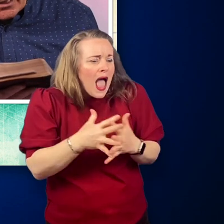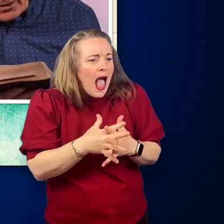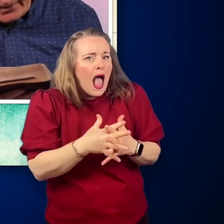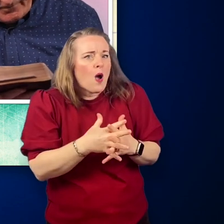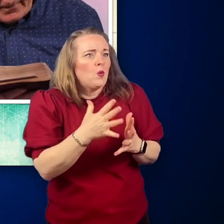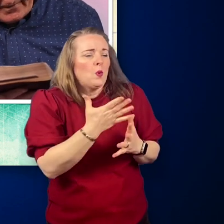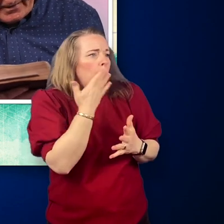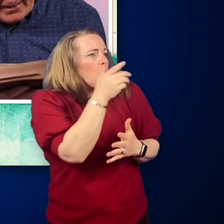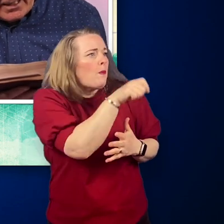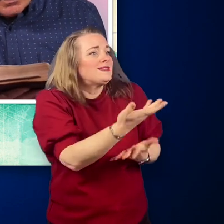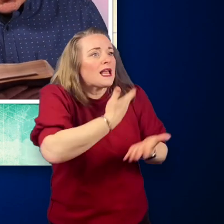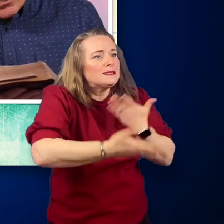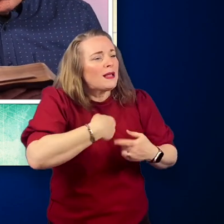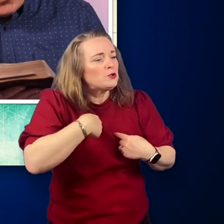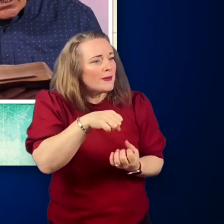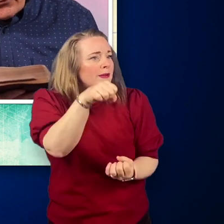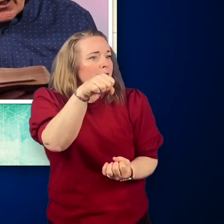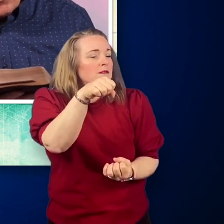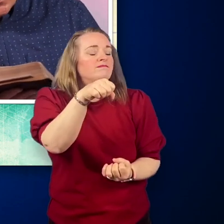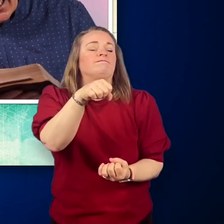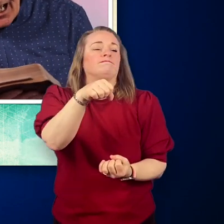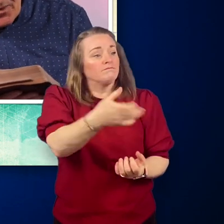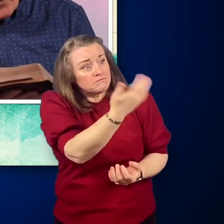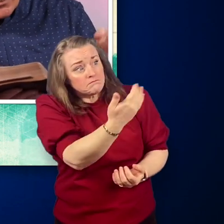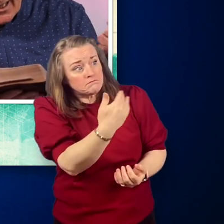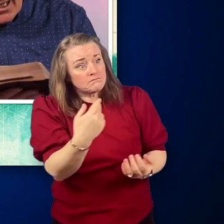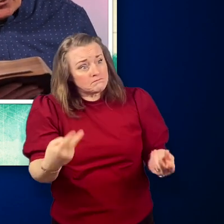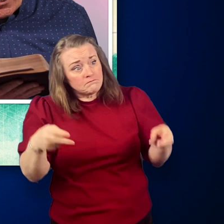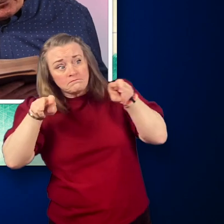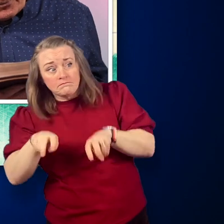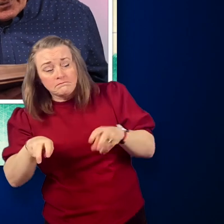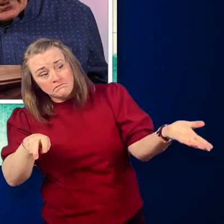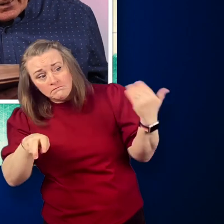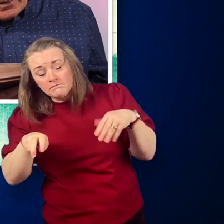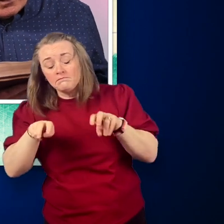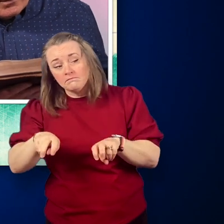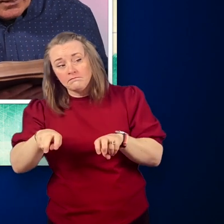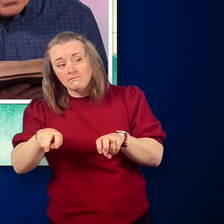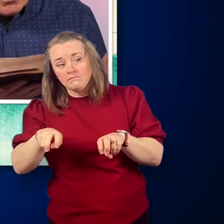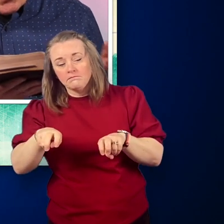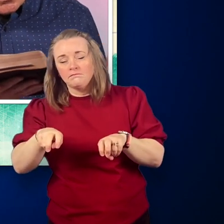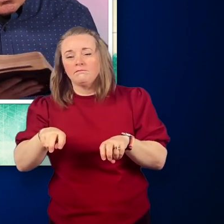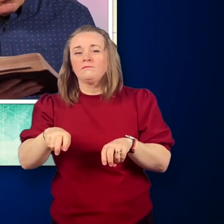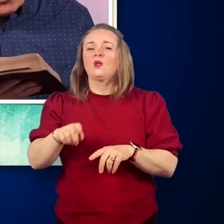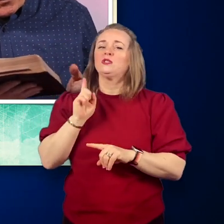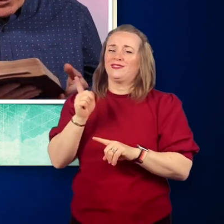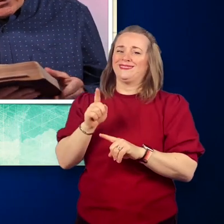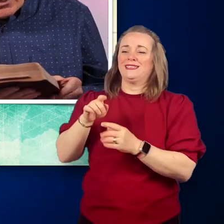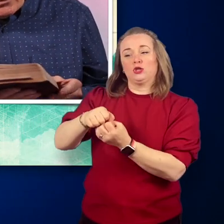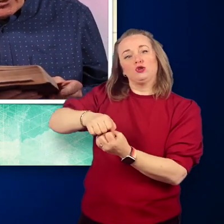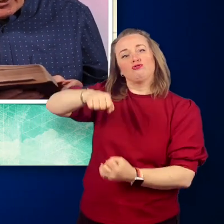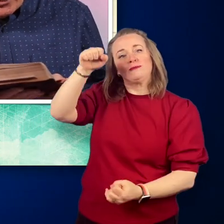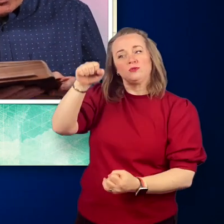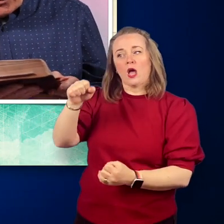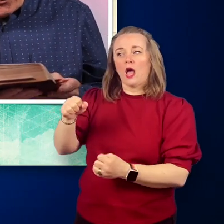explains it to me. So he invited Philip to come up and sit with him. This is the passage of scripture that